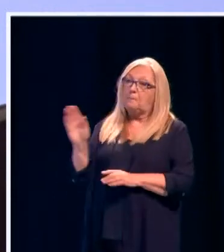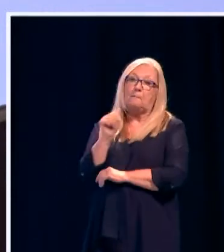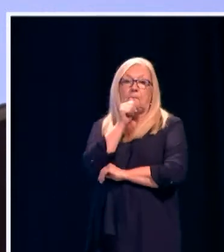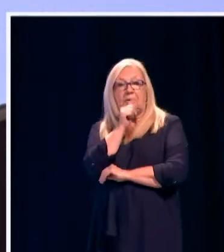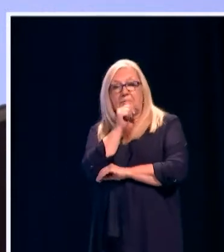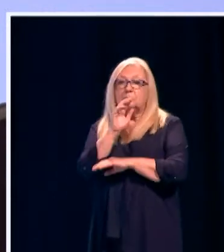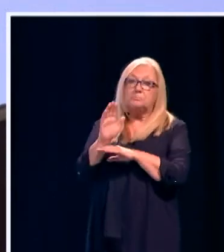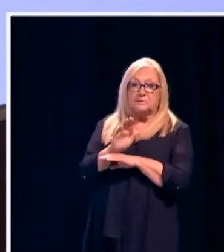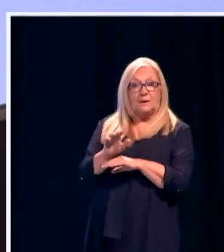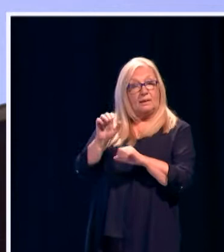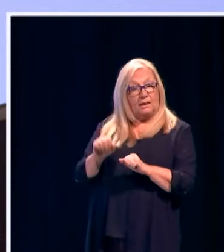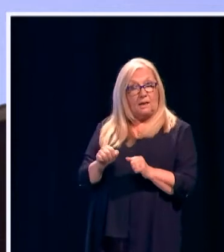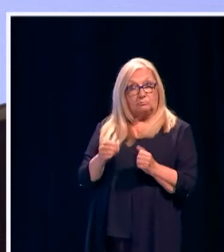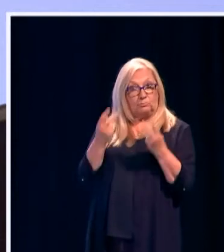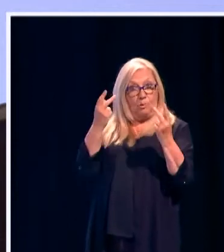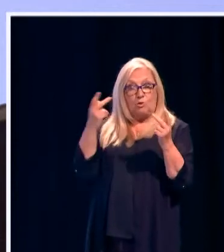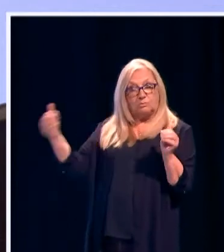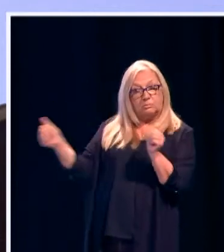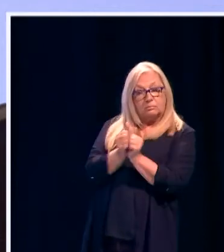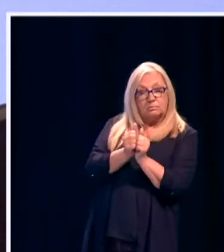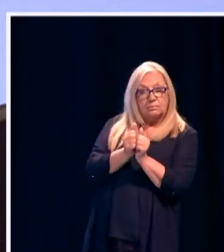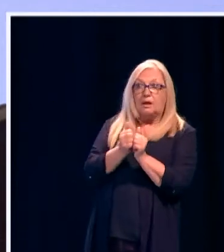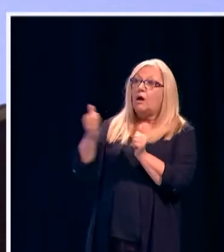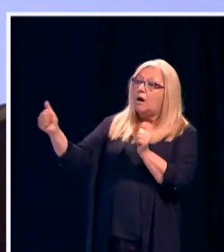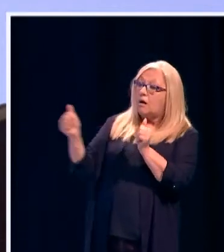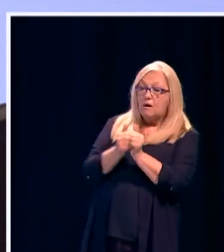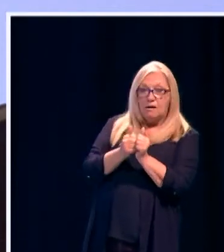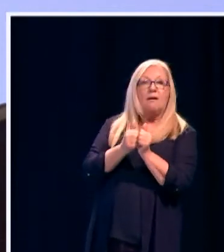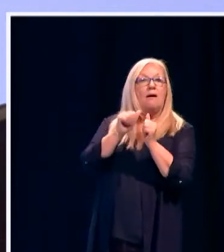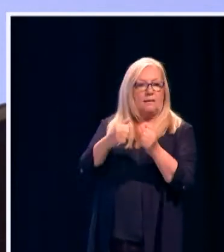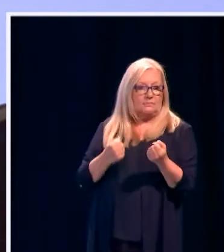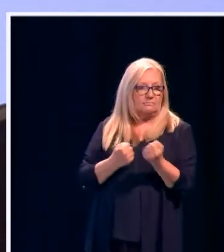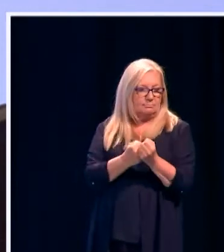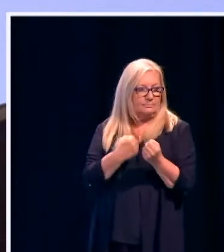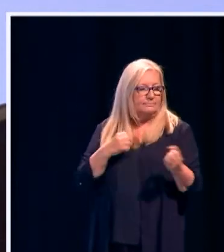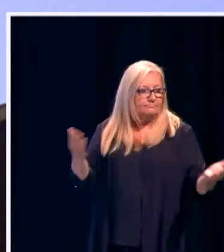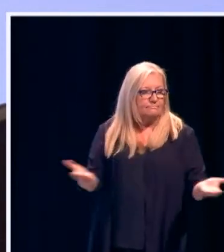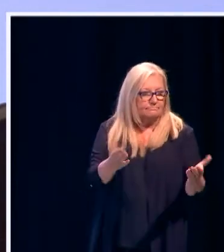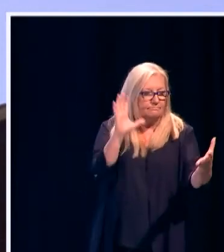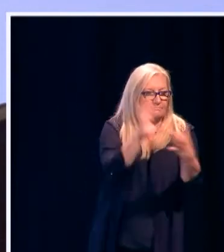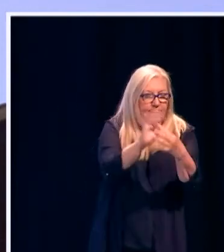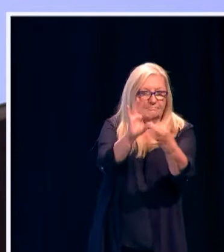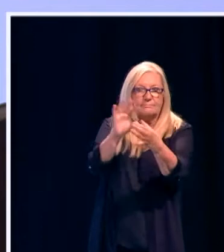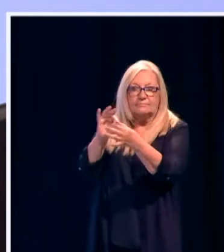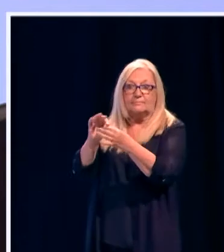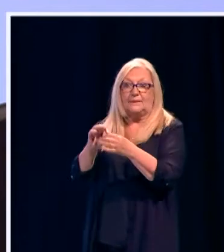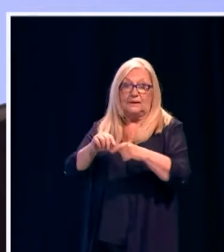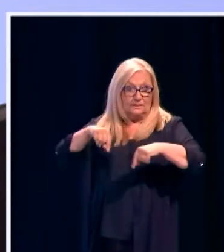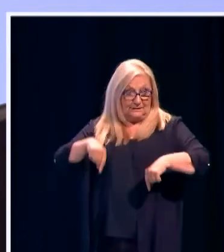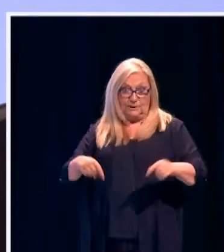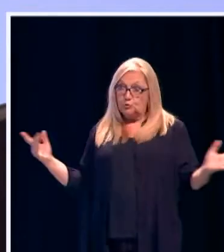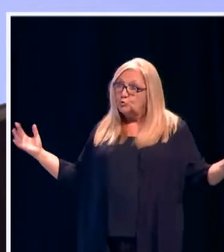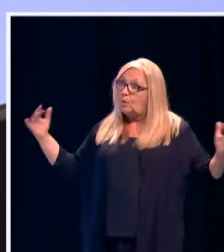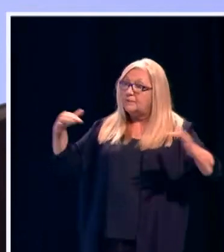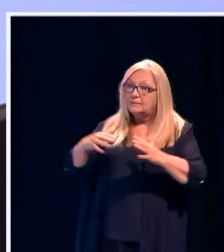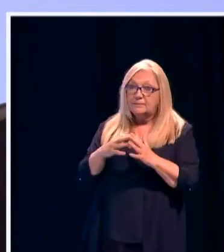important partner in the realization and realizing the commitments made during this summit and the